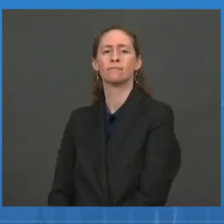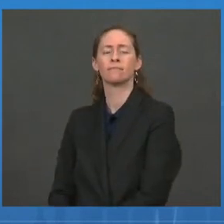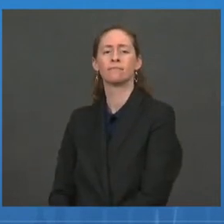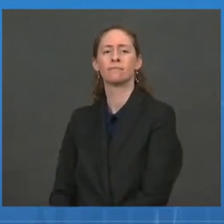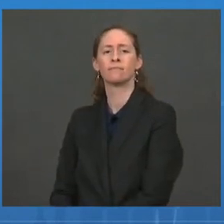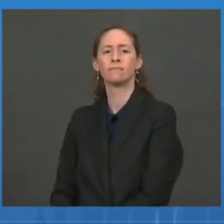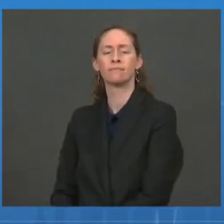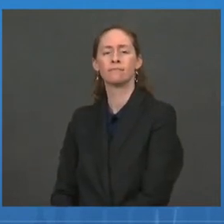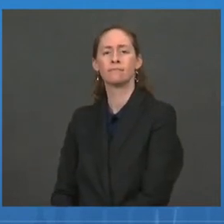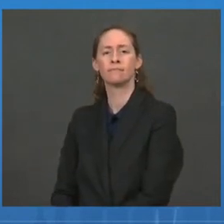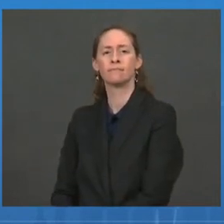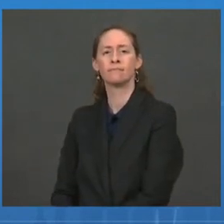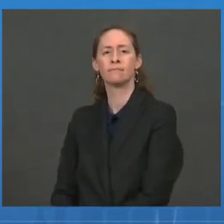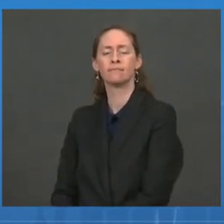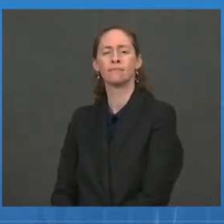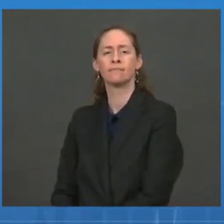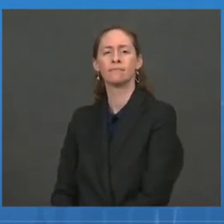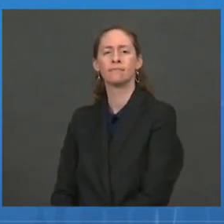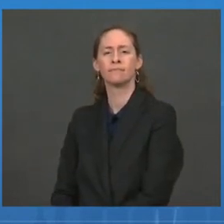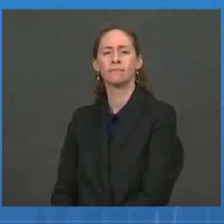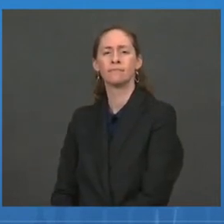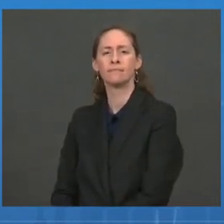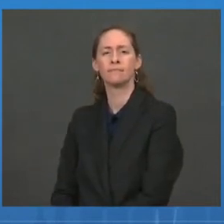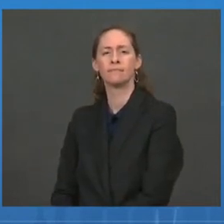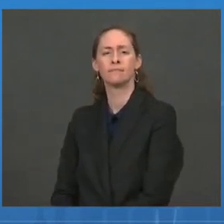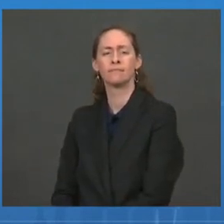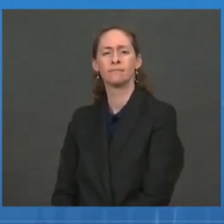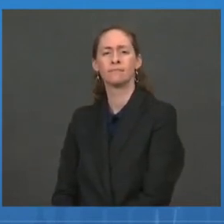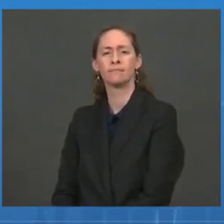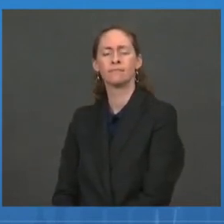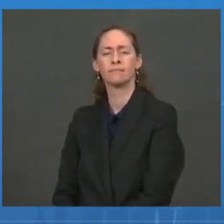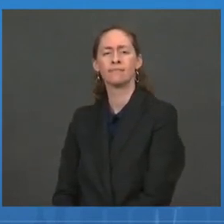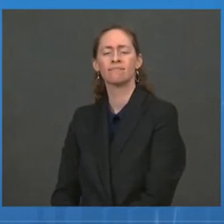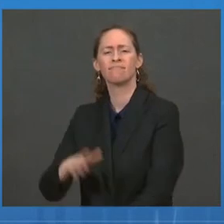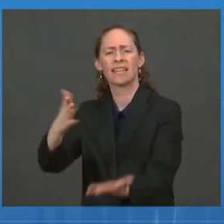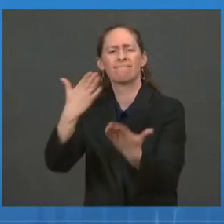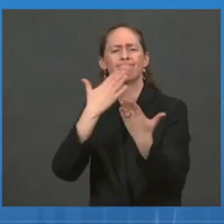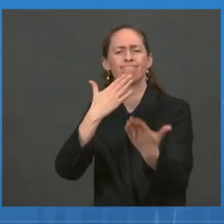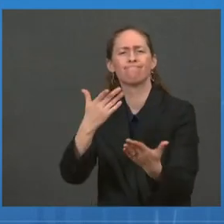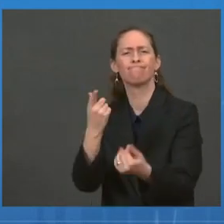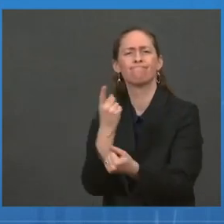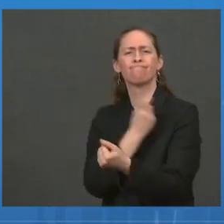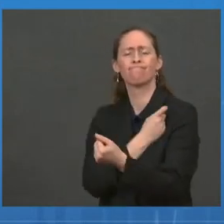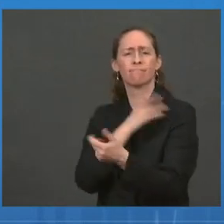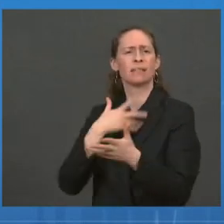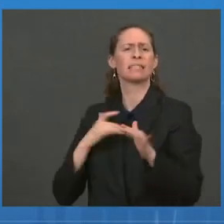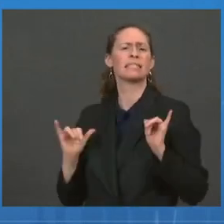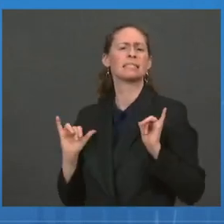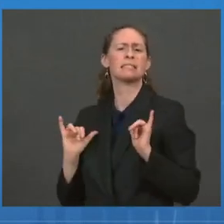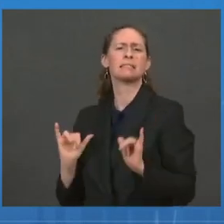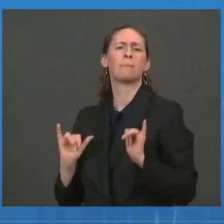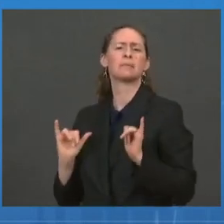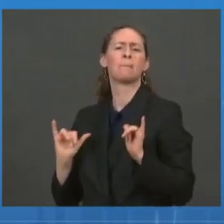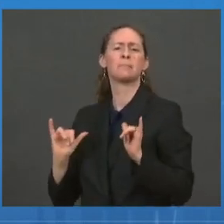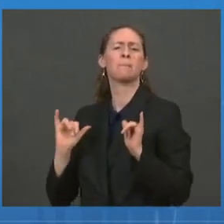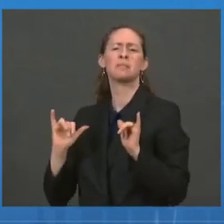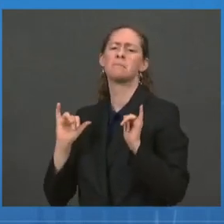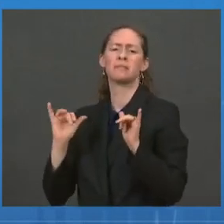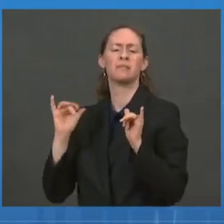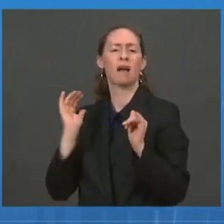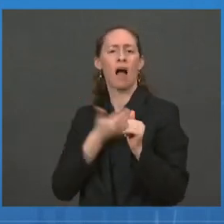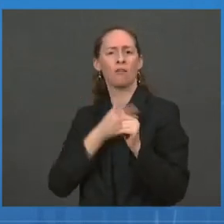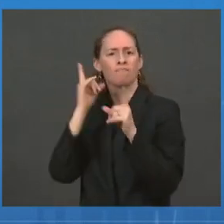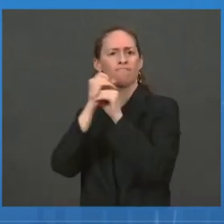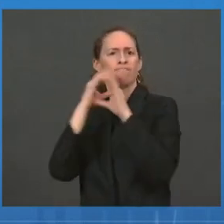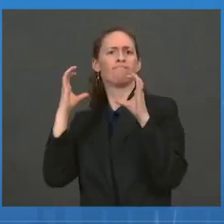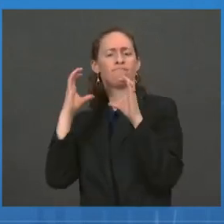changed that's uh you know after your second dose of the fisa or madonna vaccines after your single dose of the johnson and johnson vaccines we are